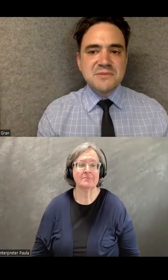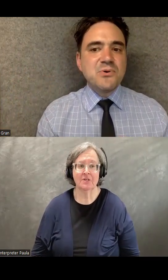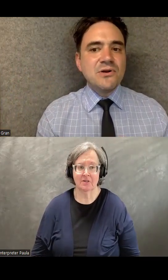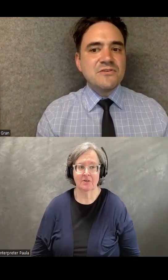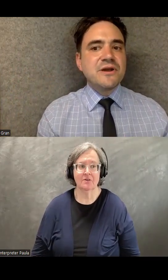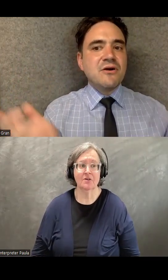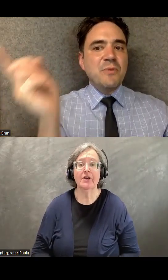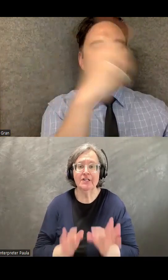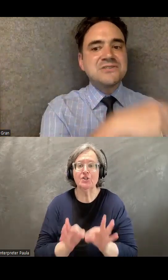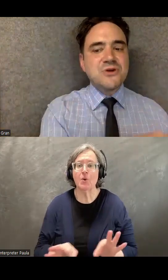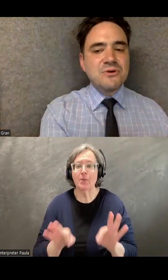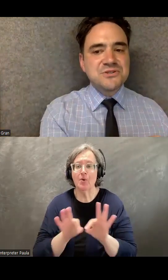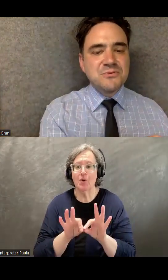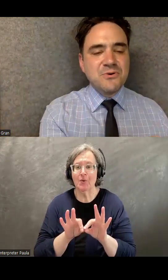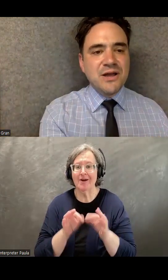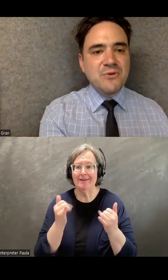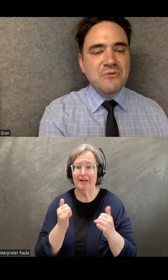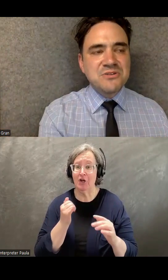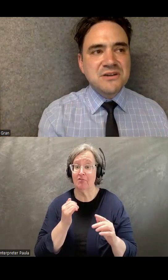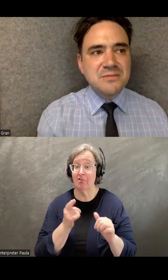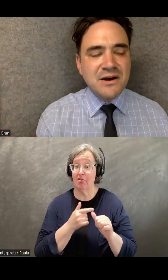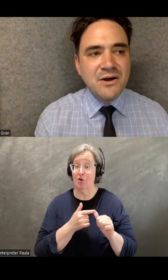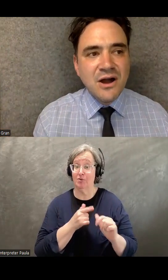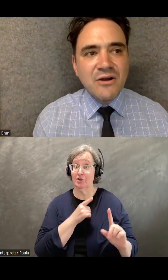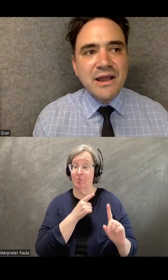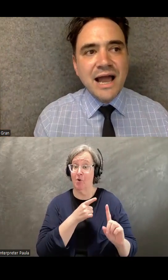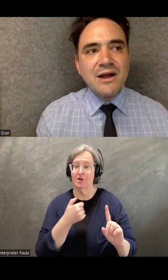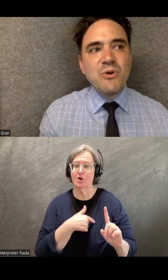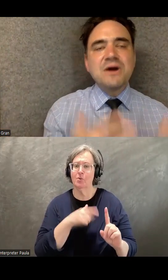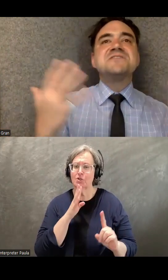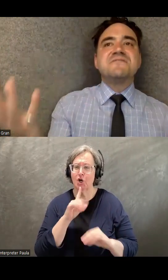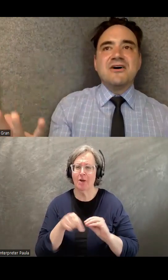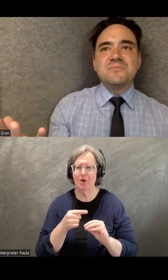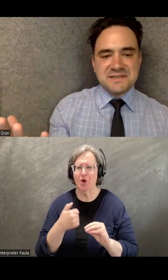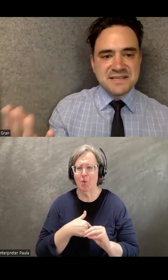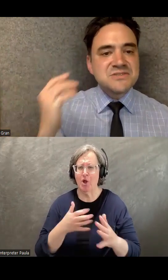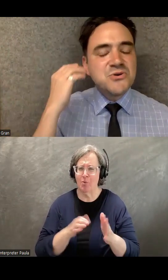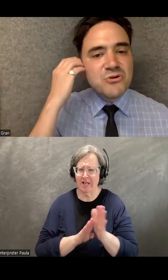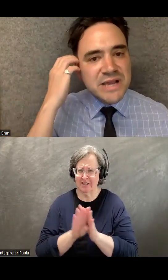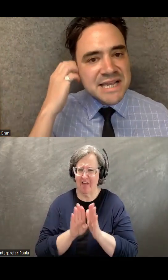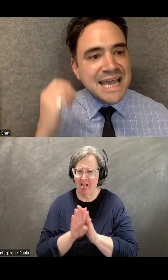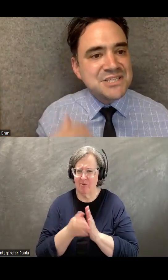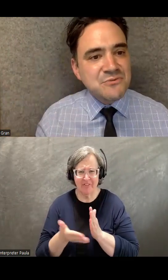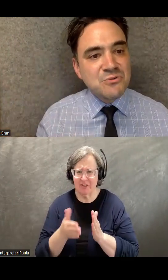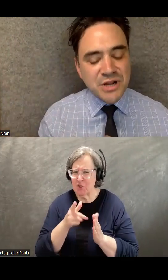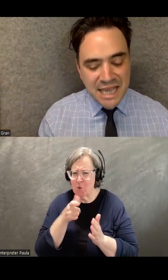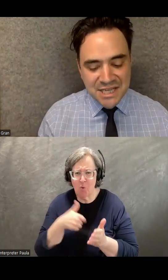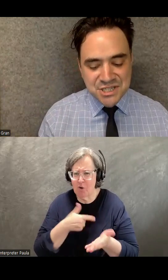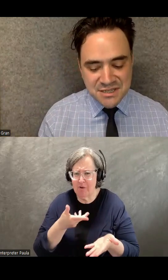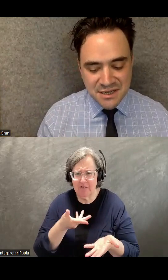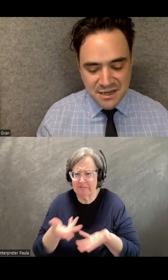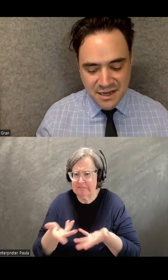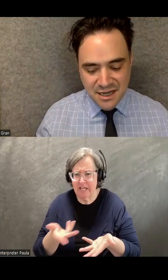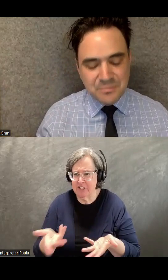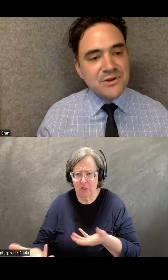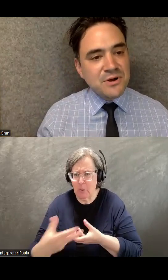So it's important, if we go back to our original point where we're talking about, all right, we want to develop these things. Who are we engaging? Well, we're